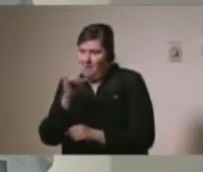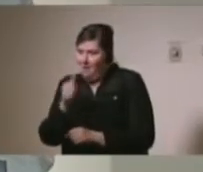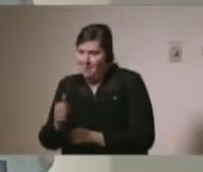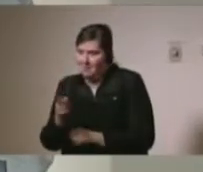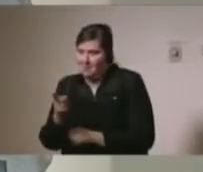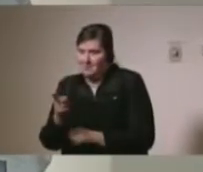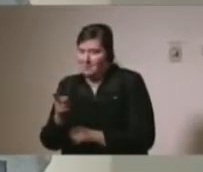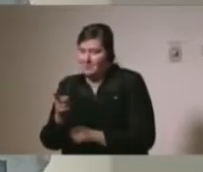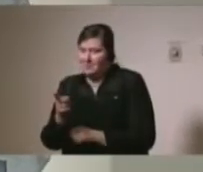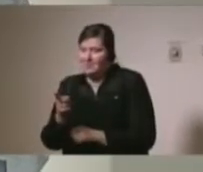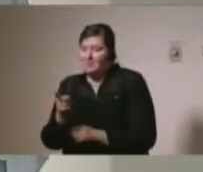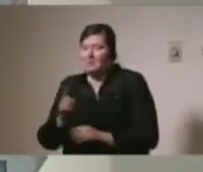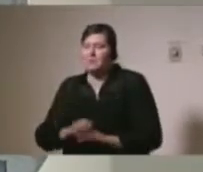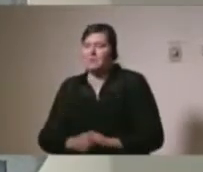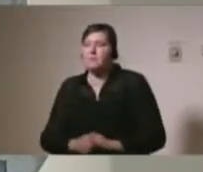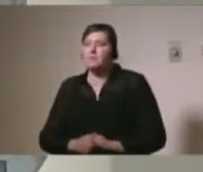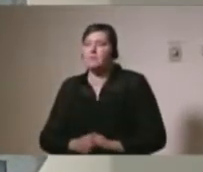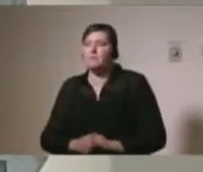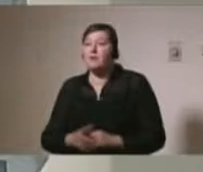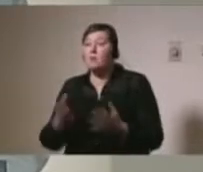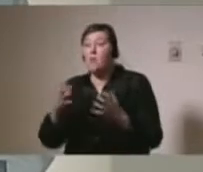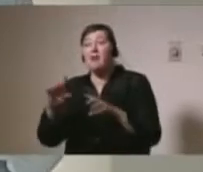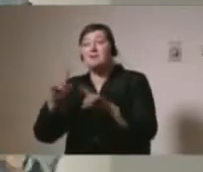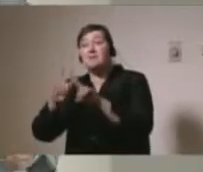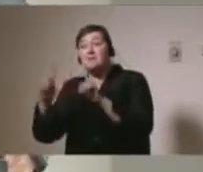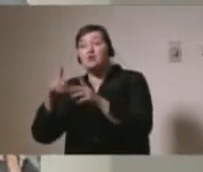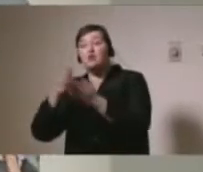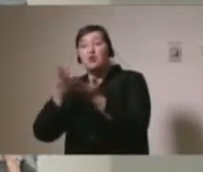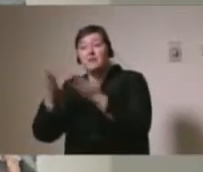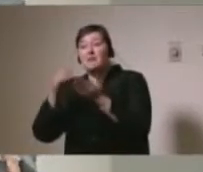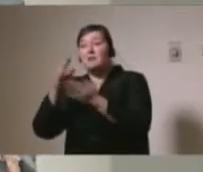The offer of postal services is available